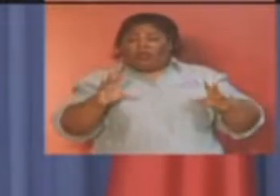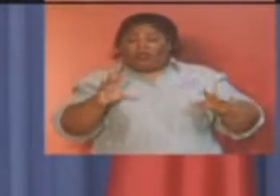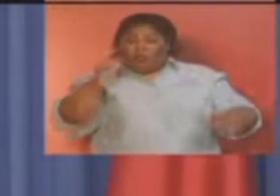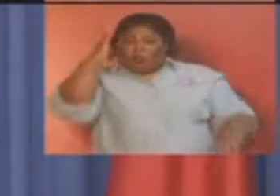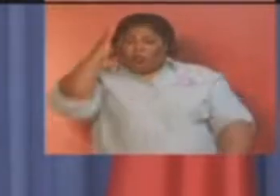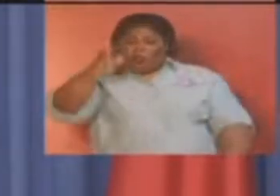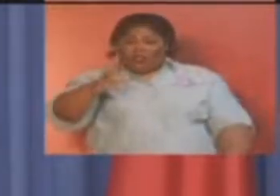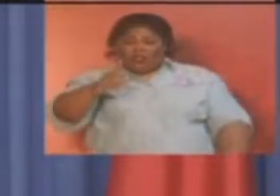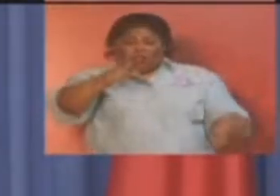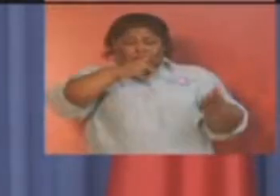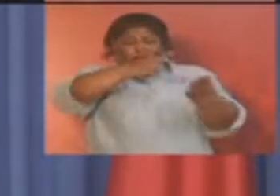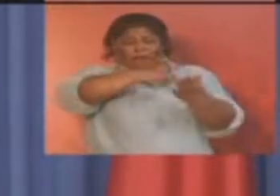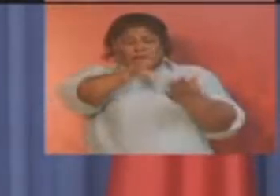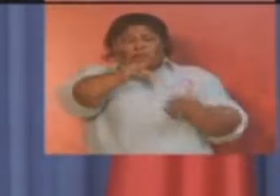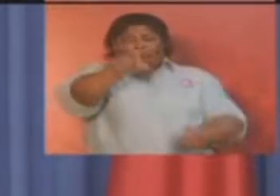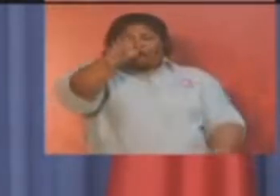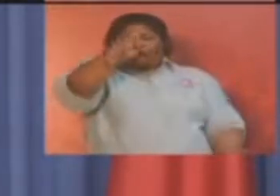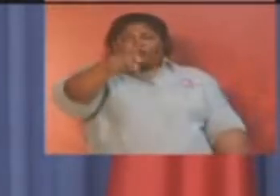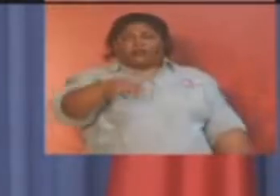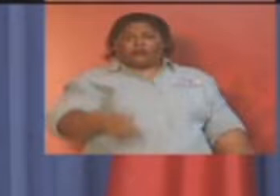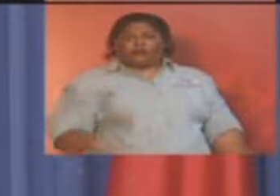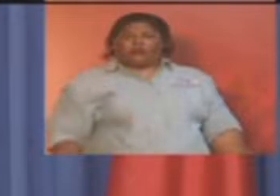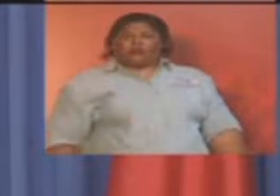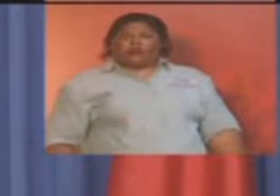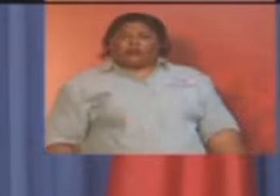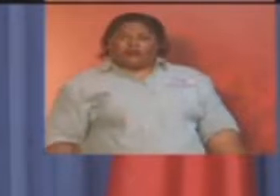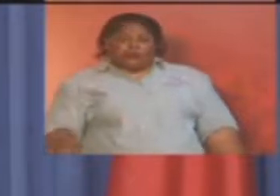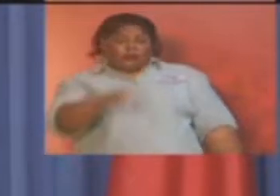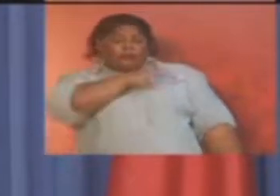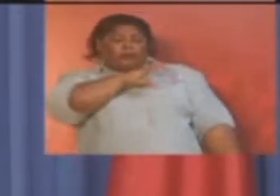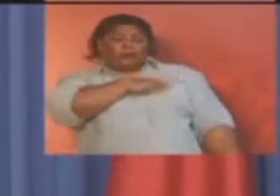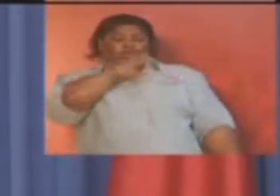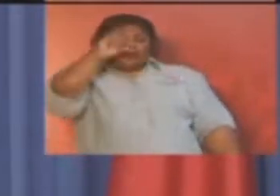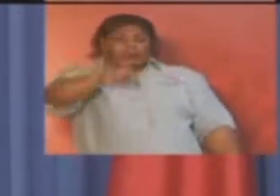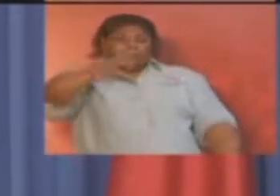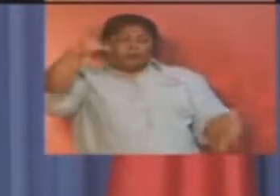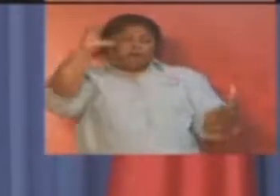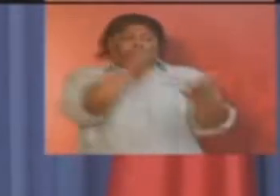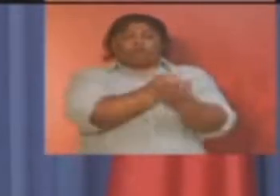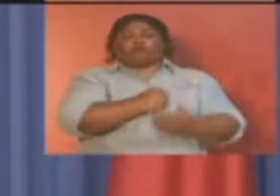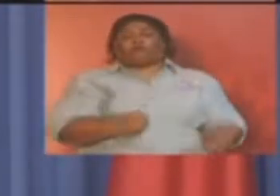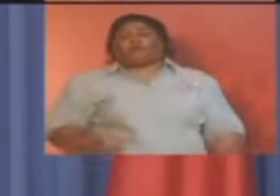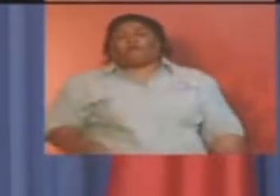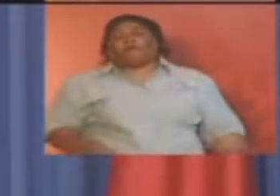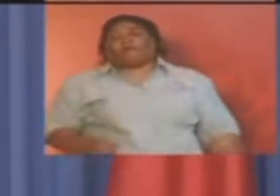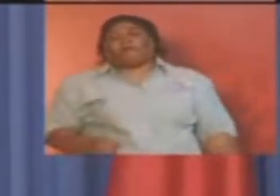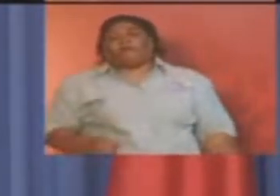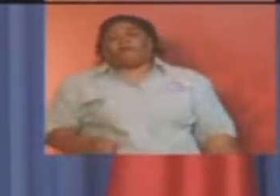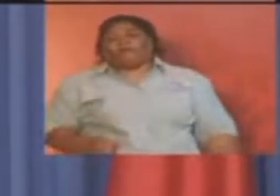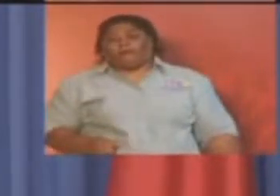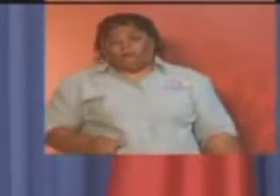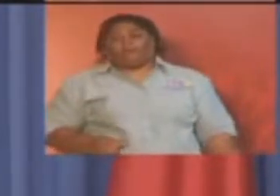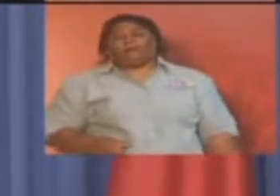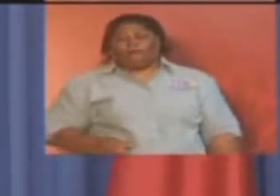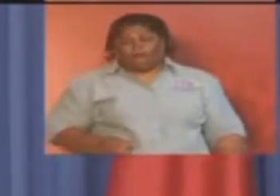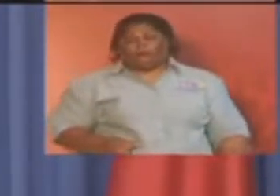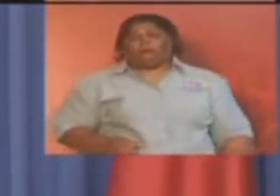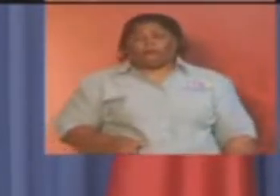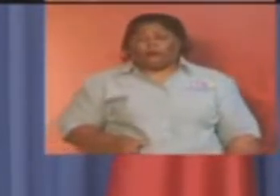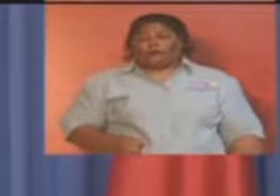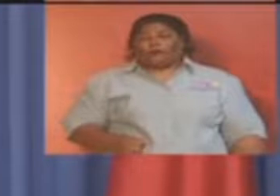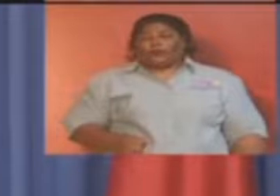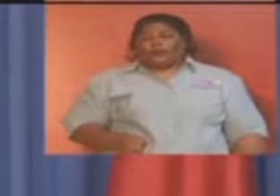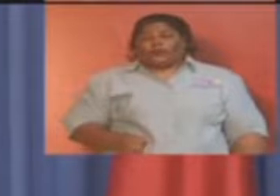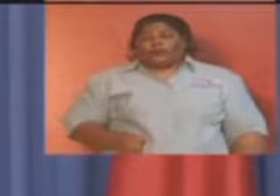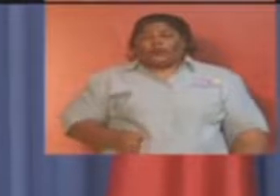with a fine. What we're saying is as follows. These are some of the exemptions we're granting and